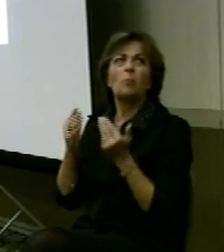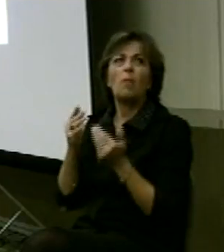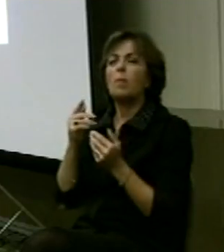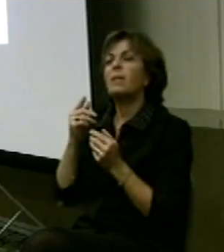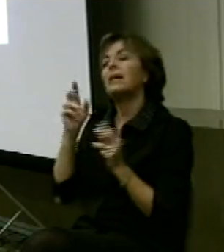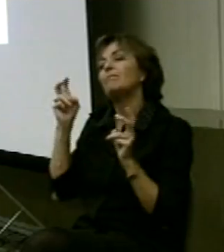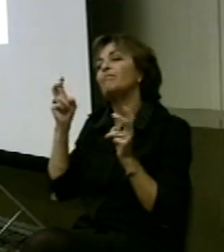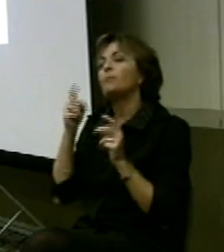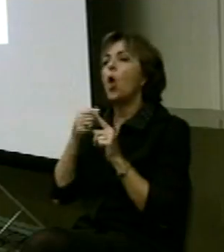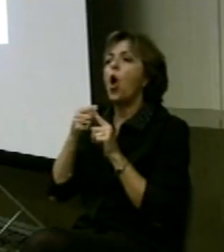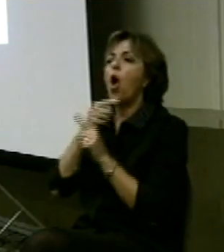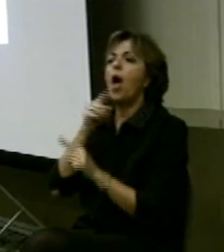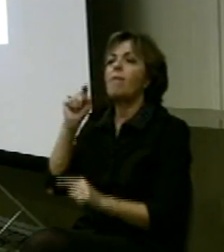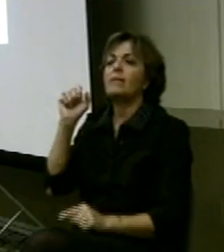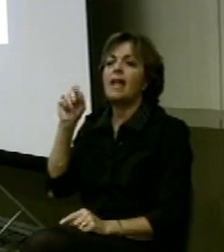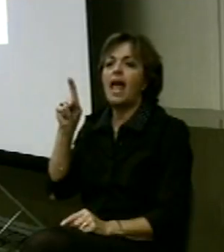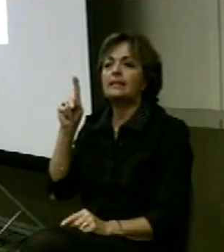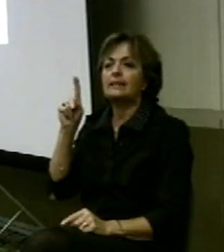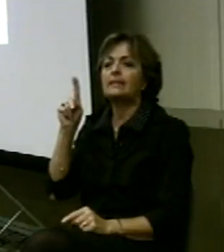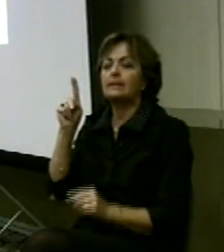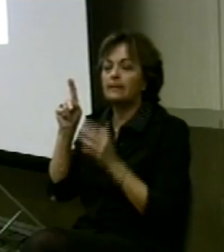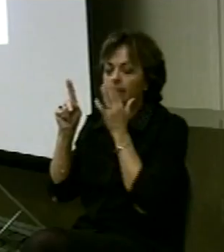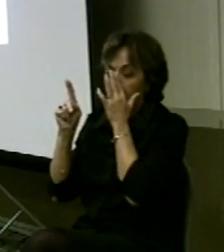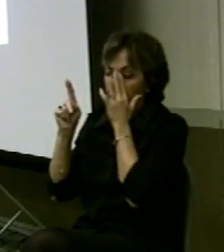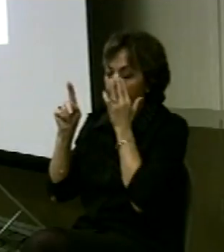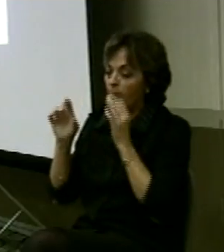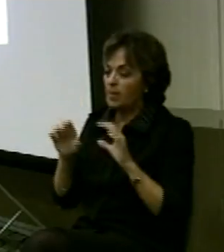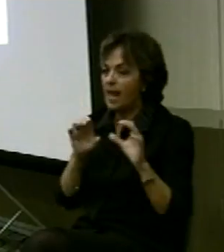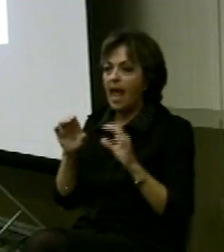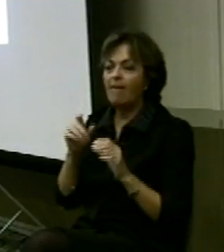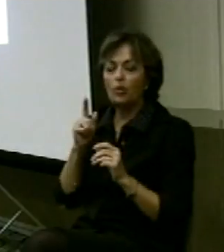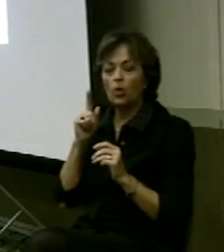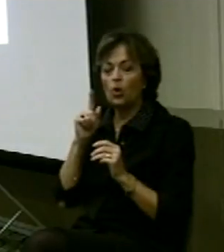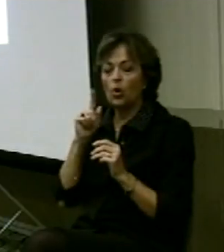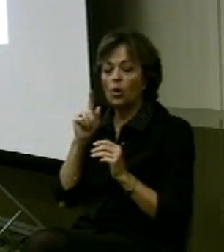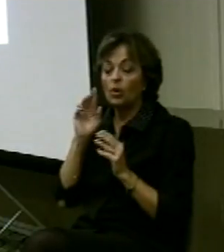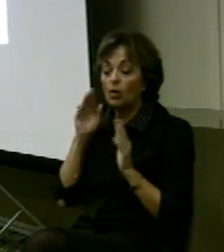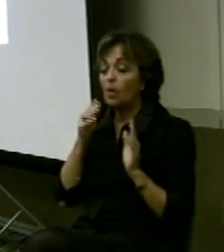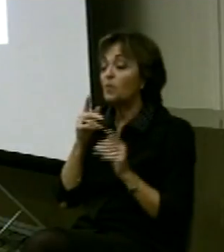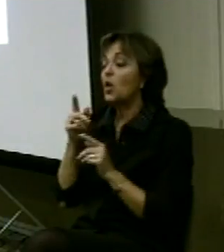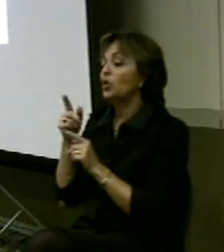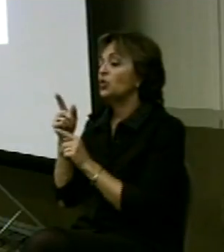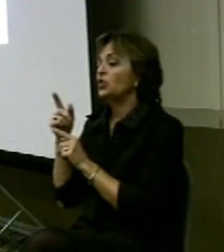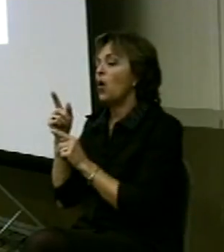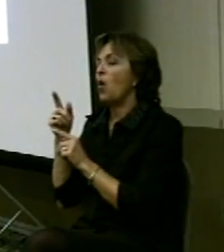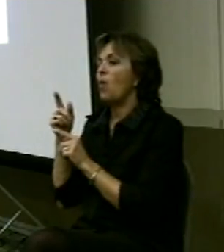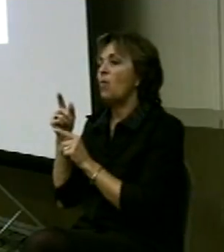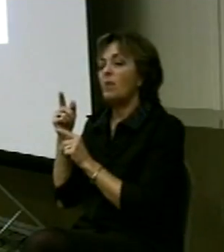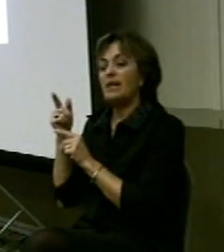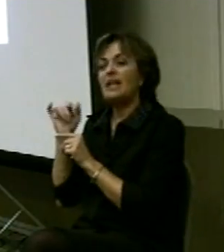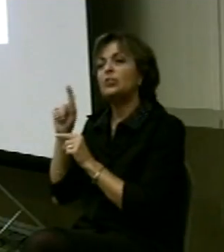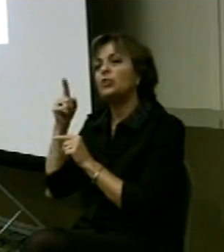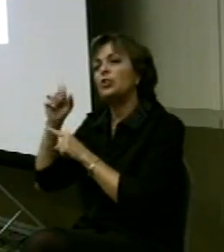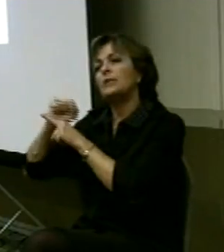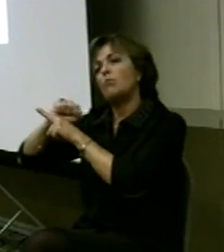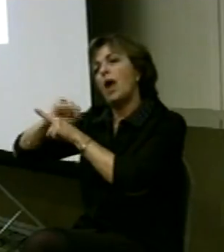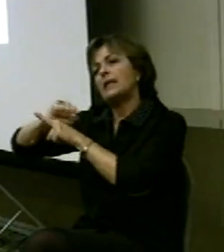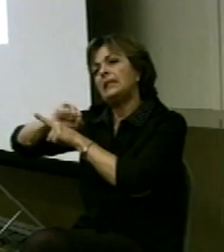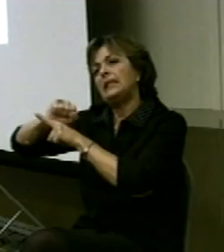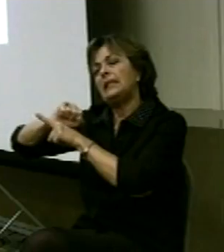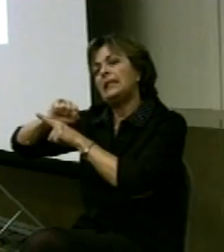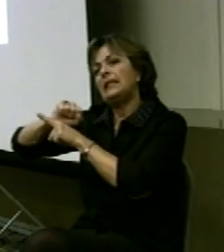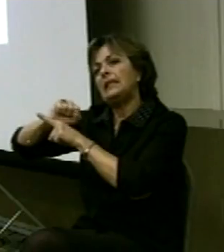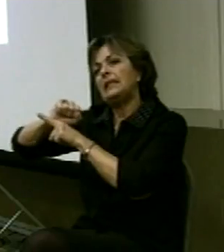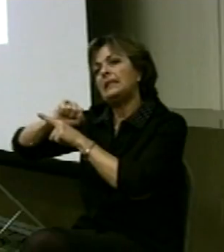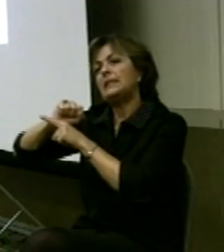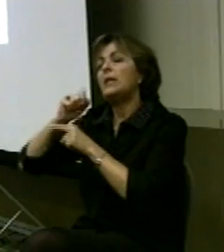off-task behavior. It's only 5 minutes long, so we aren't going to actually use this later for our graphing. This is just practice. I'm just